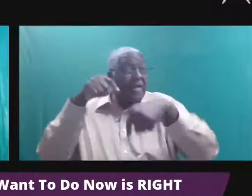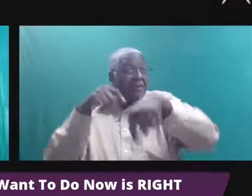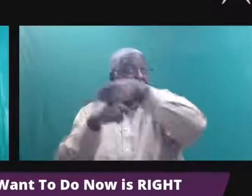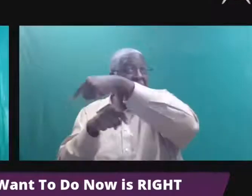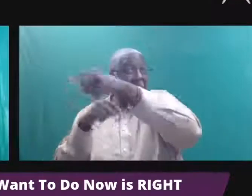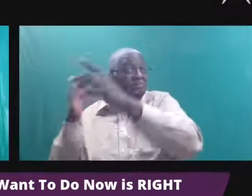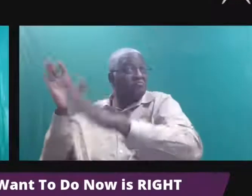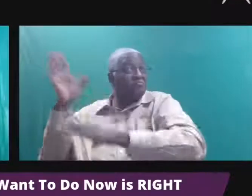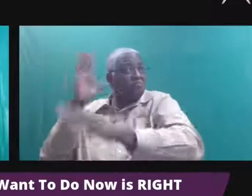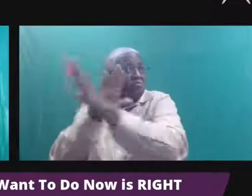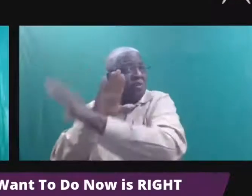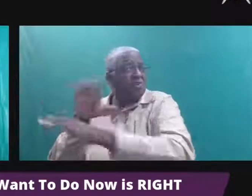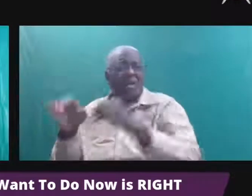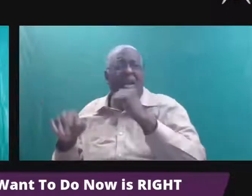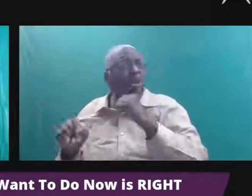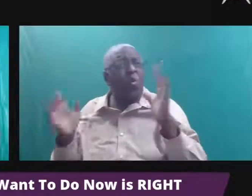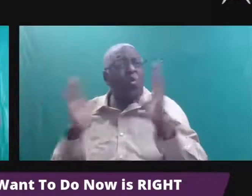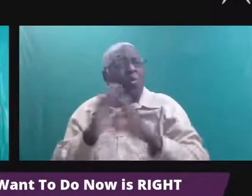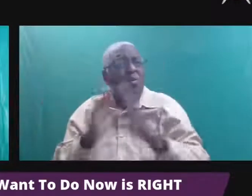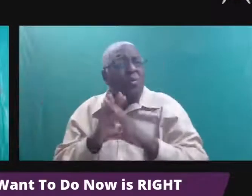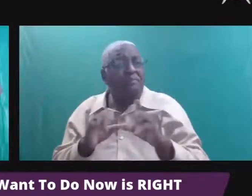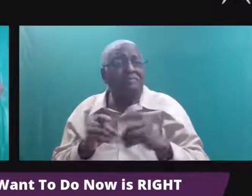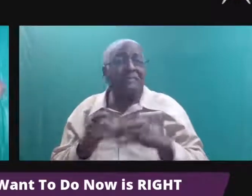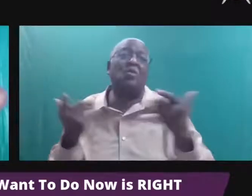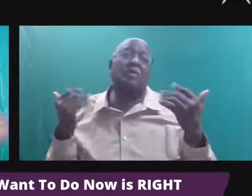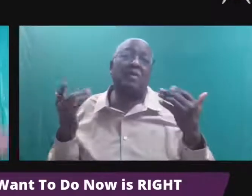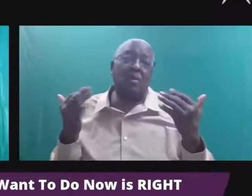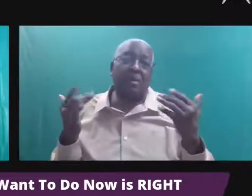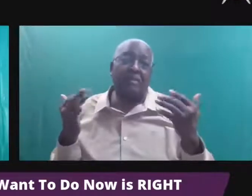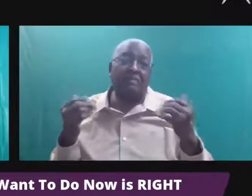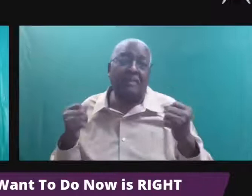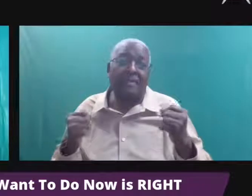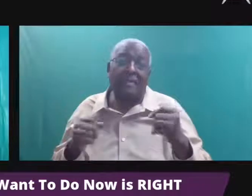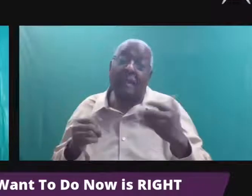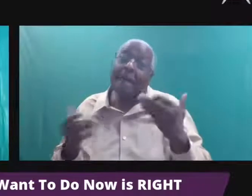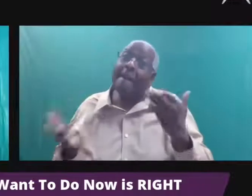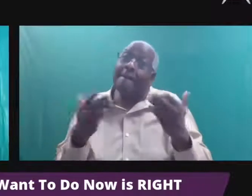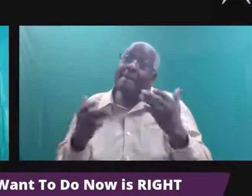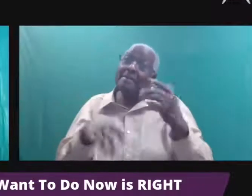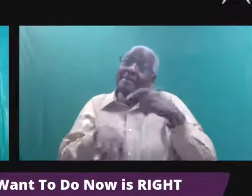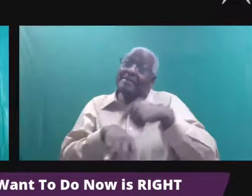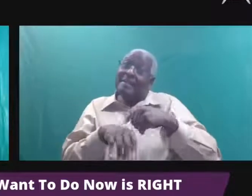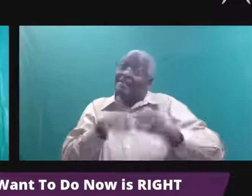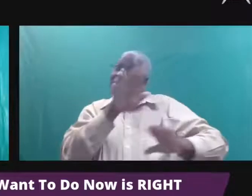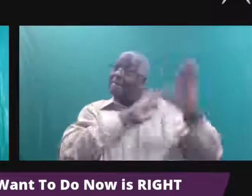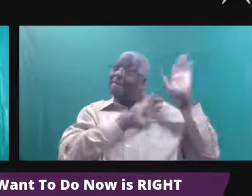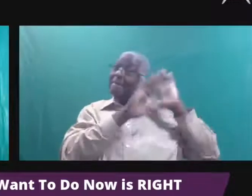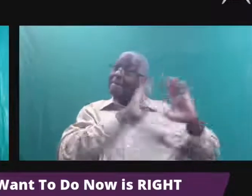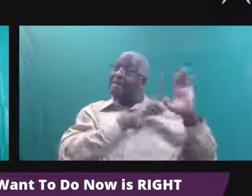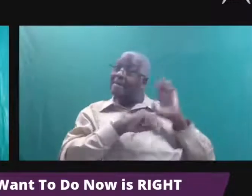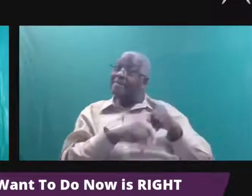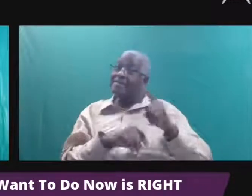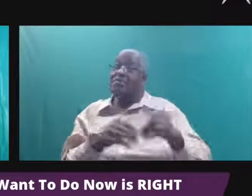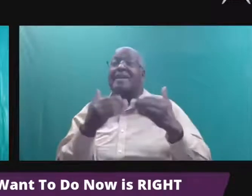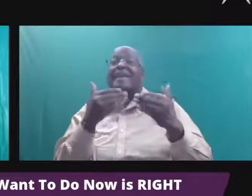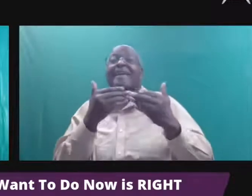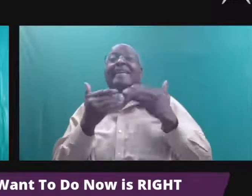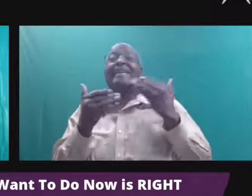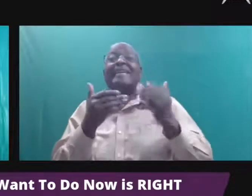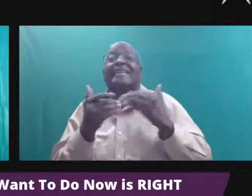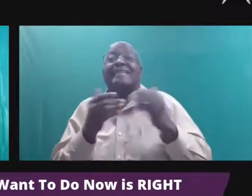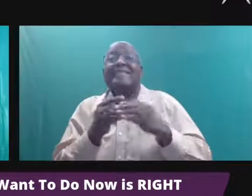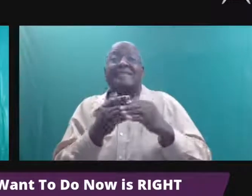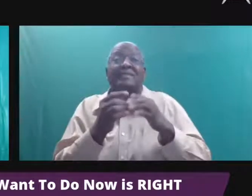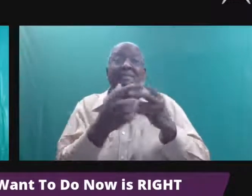lead the wrong way. Walker, listen. There might have been a time in my past that you could have easily got me off